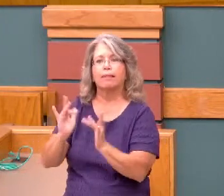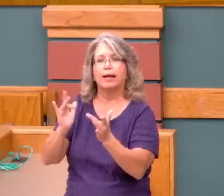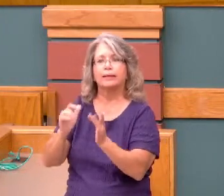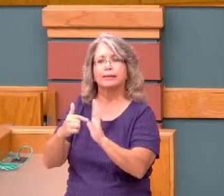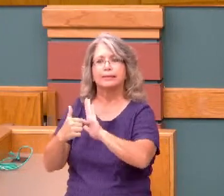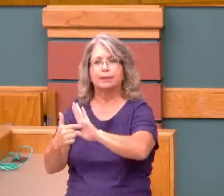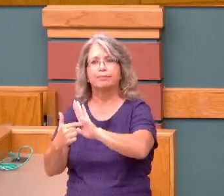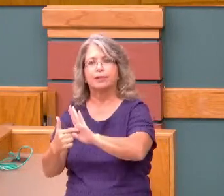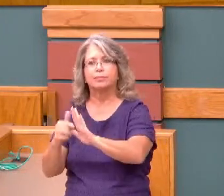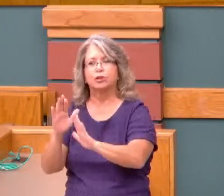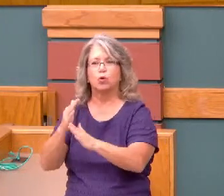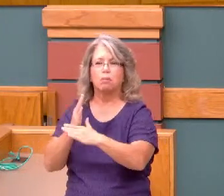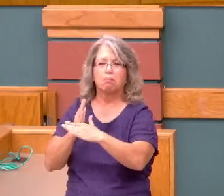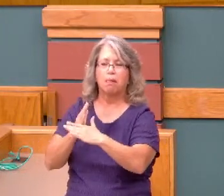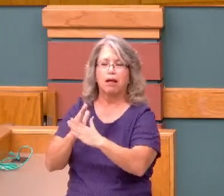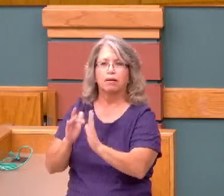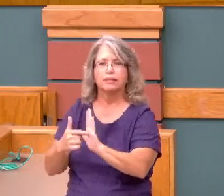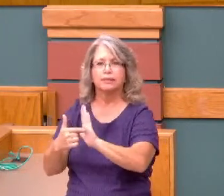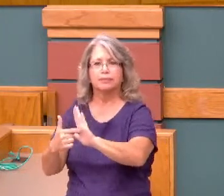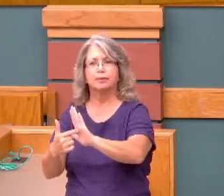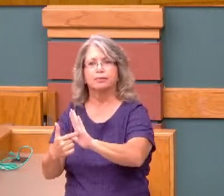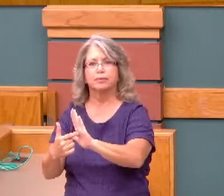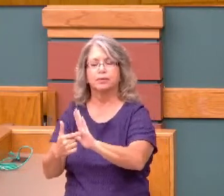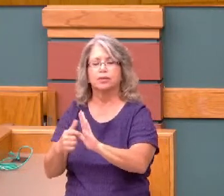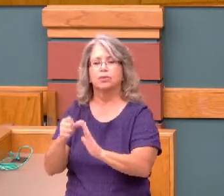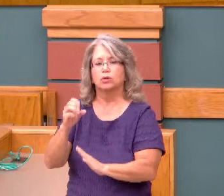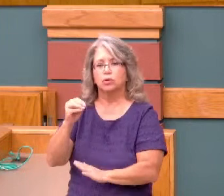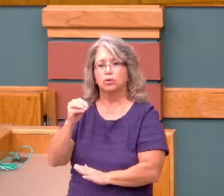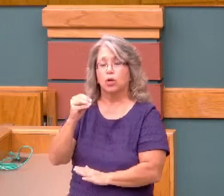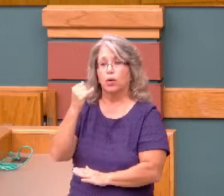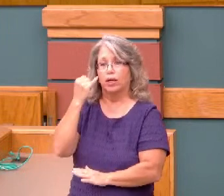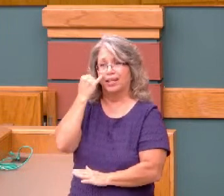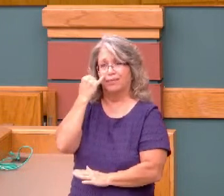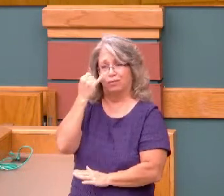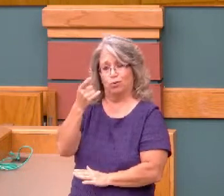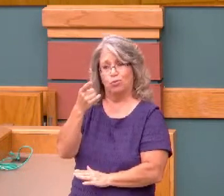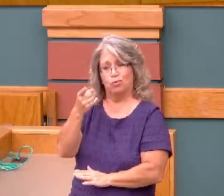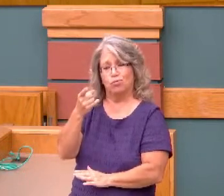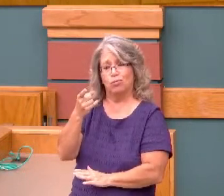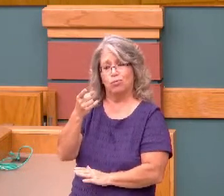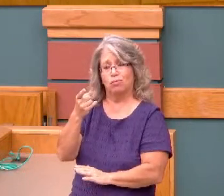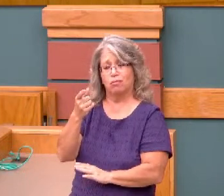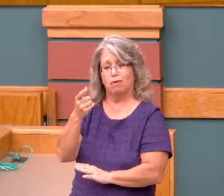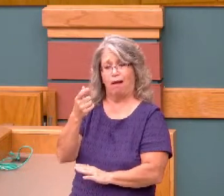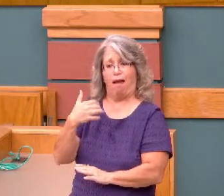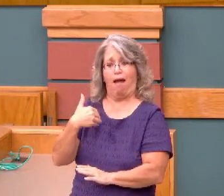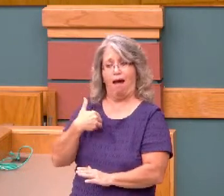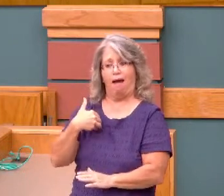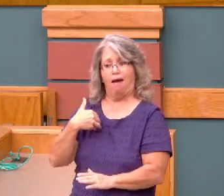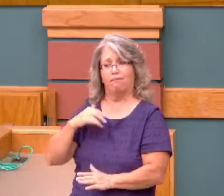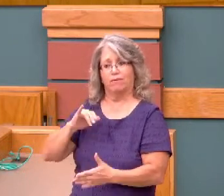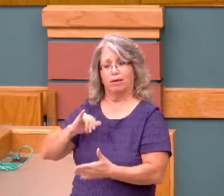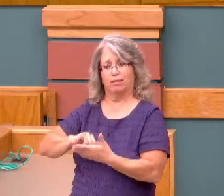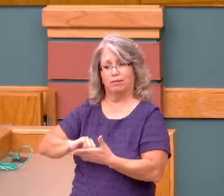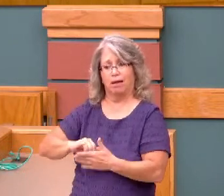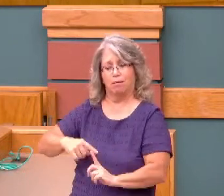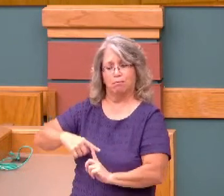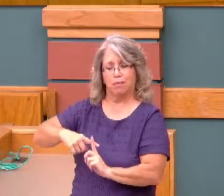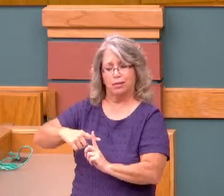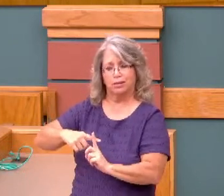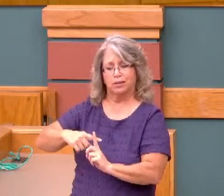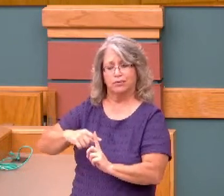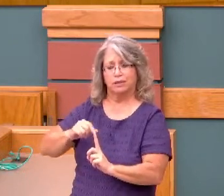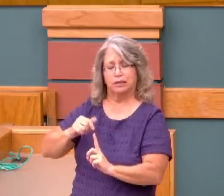you have the opportunity to use that infusion or injection center, we think that is